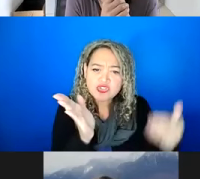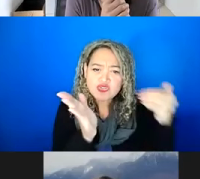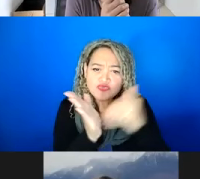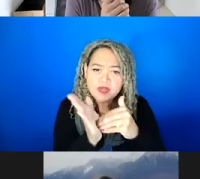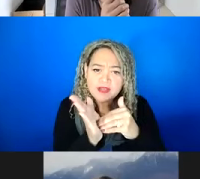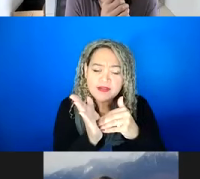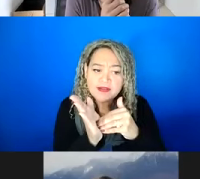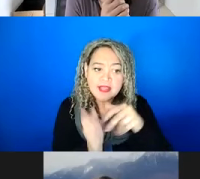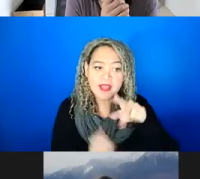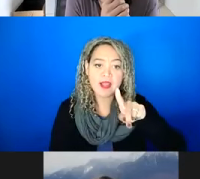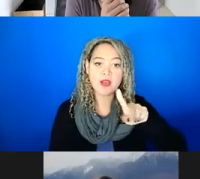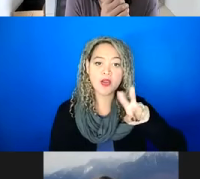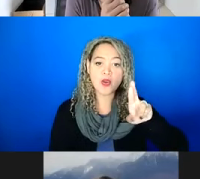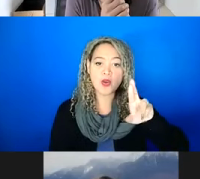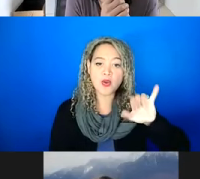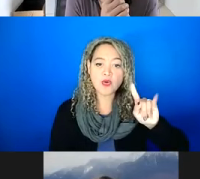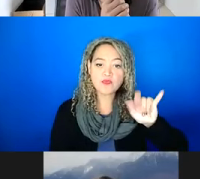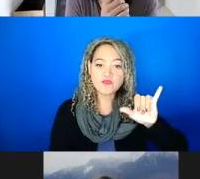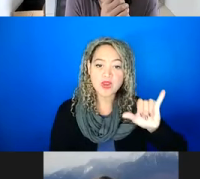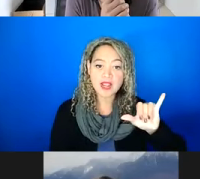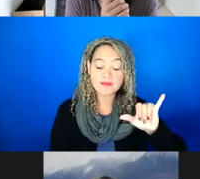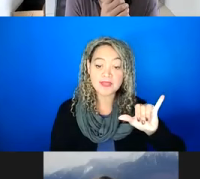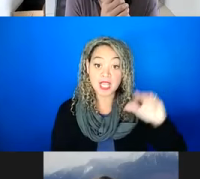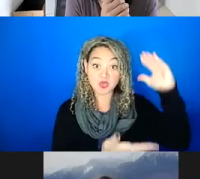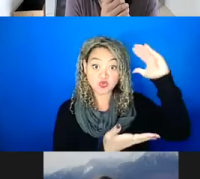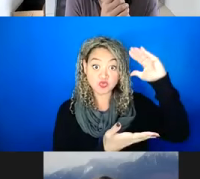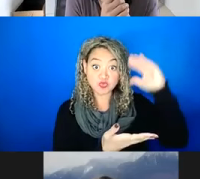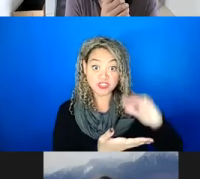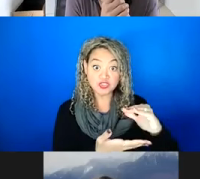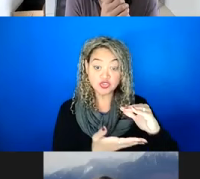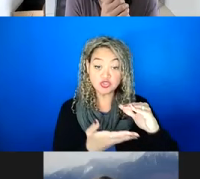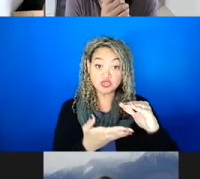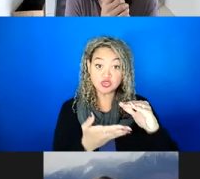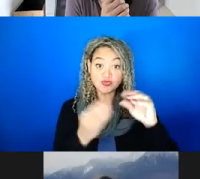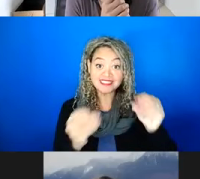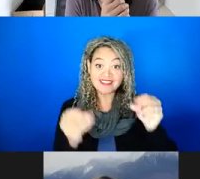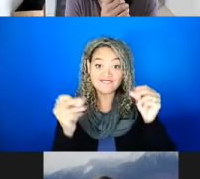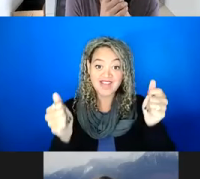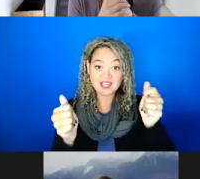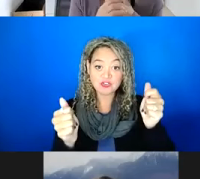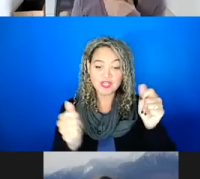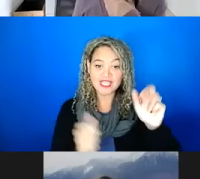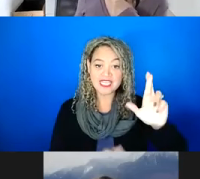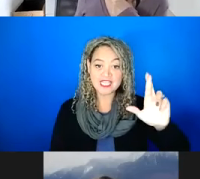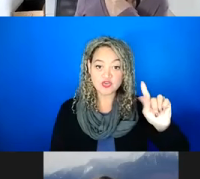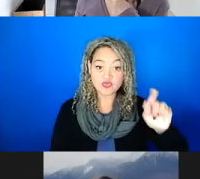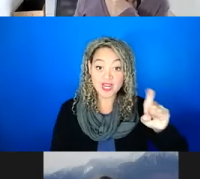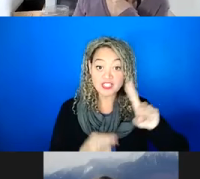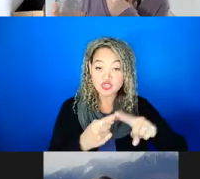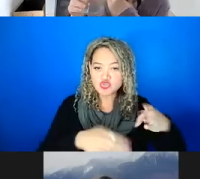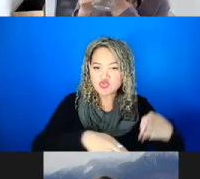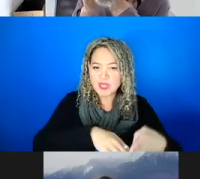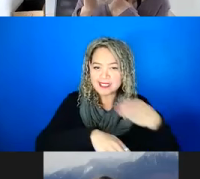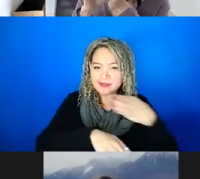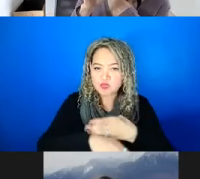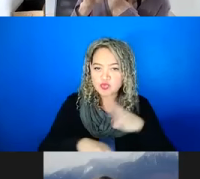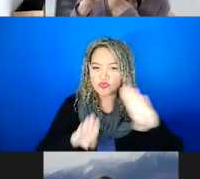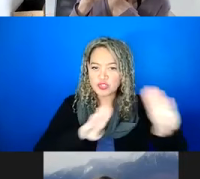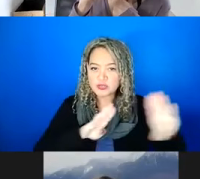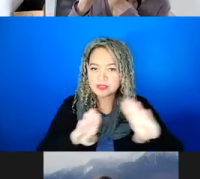priming. How do you get from reduced firing rates, repetitions, to improvements in behavior? And the